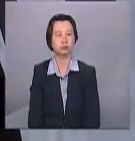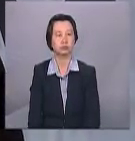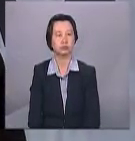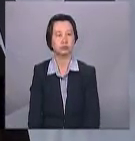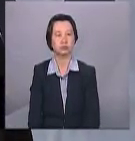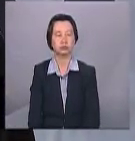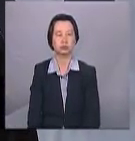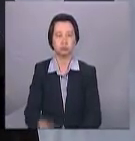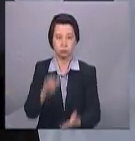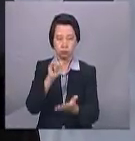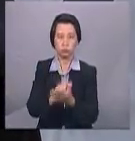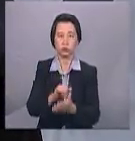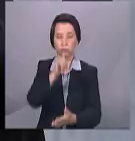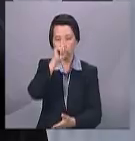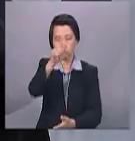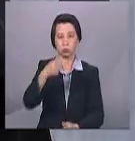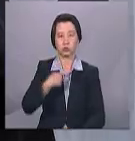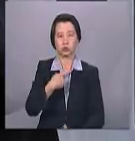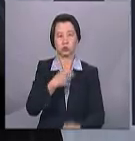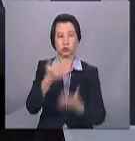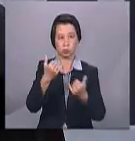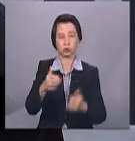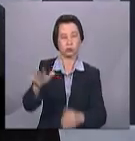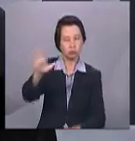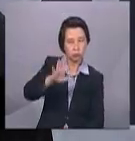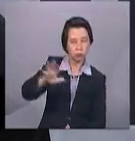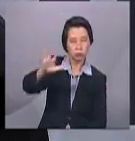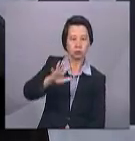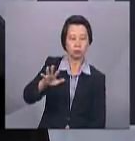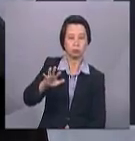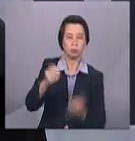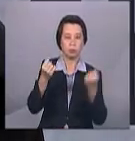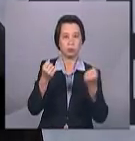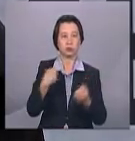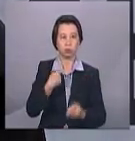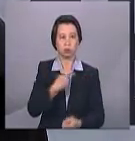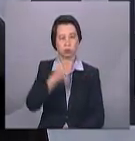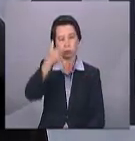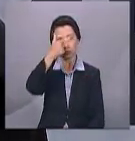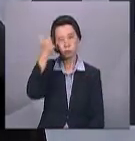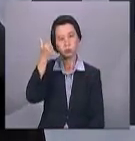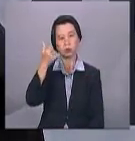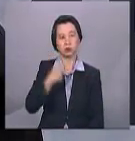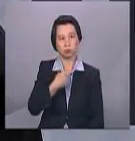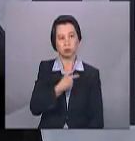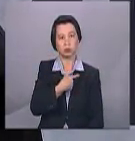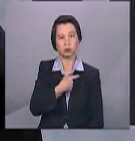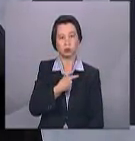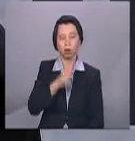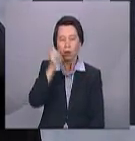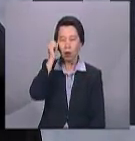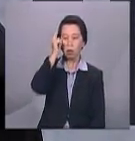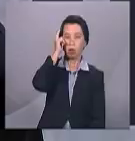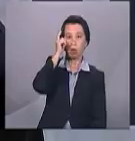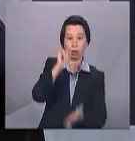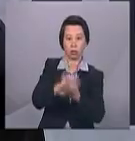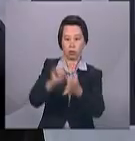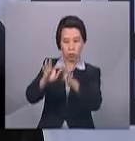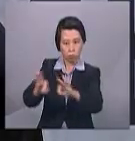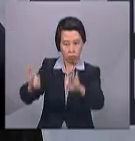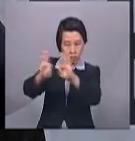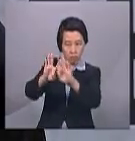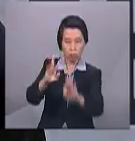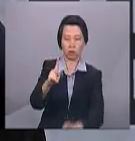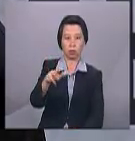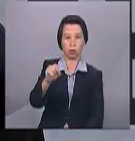That's exactly what we predicted as well, more so because we realized that the imported cases,